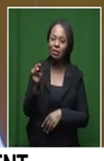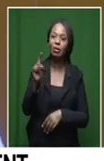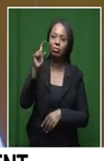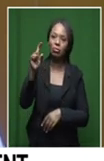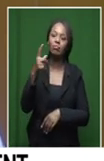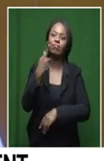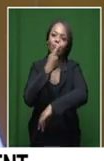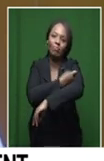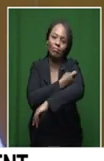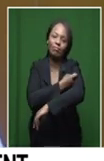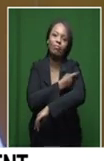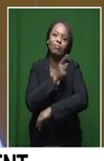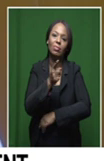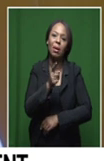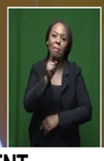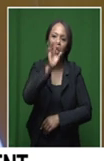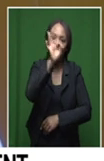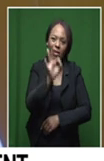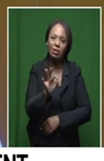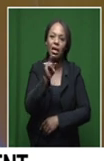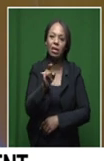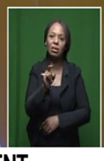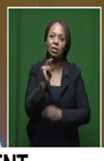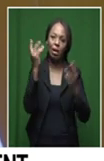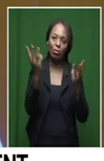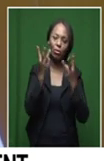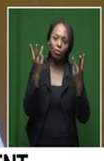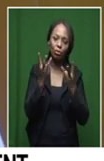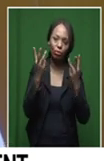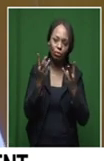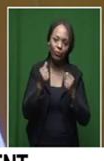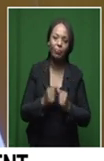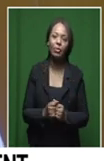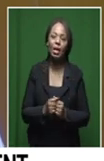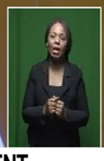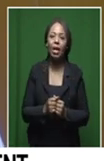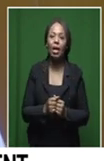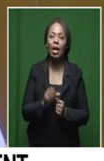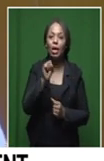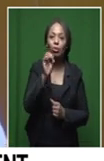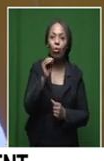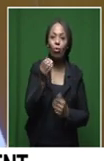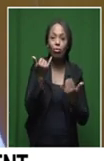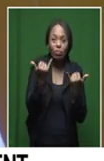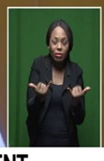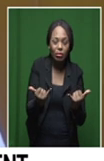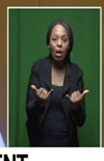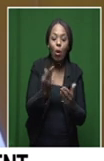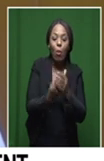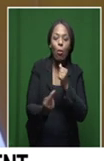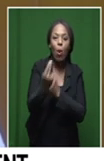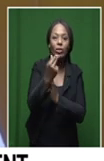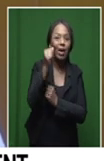a significant proportion of the population. And so now both